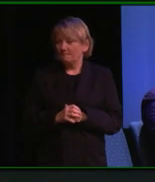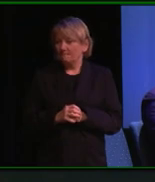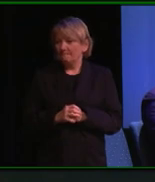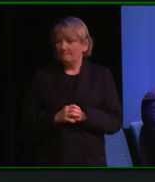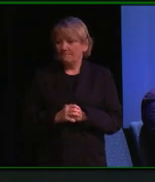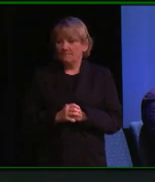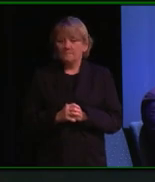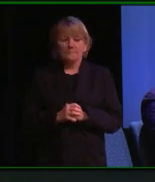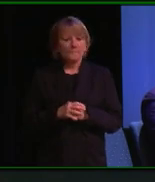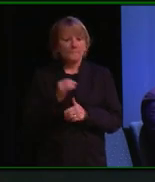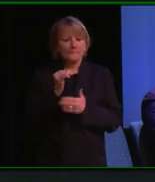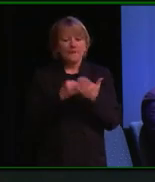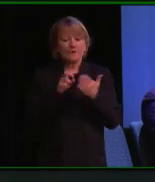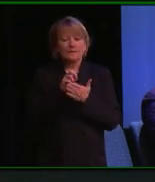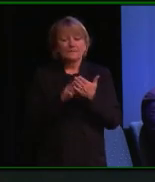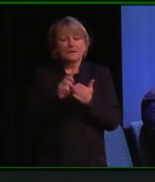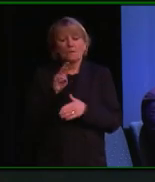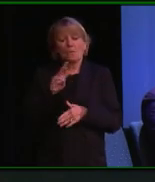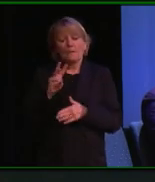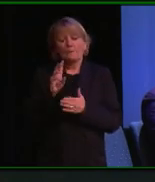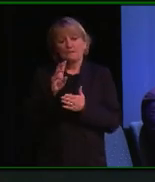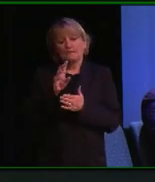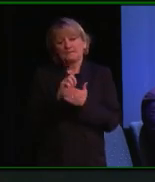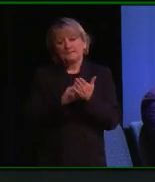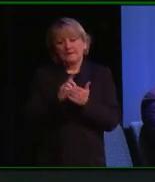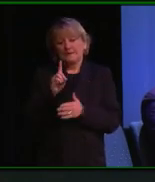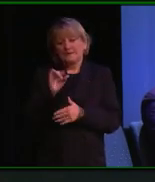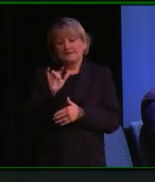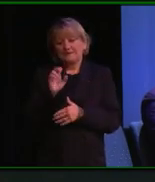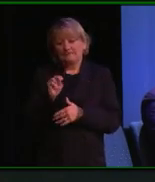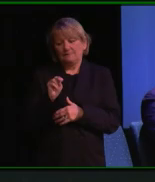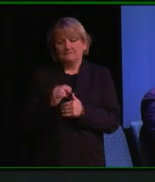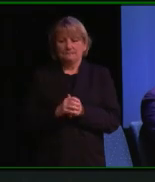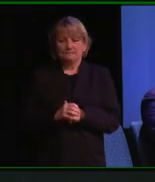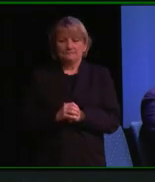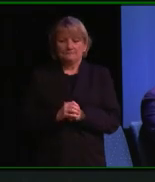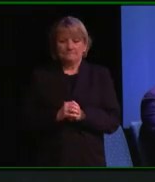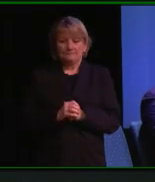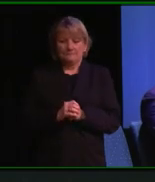The Art and Design Award Web Design goes to Dylan Michael.